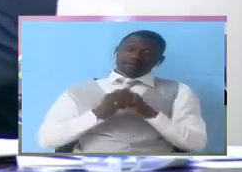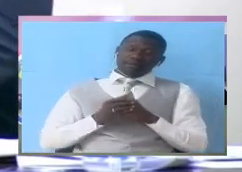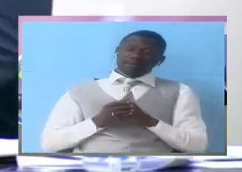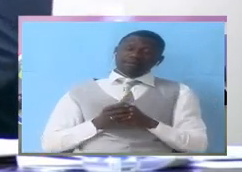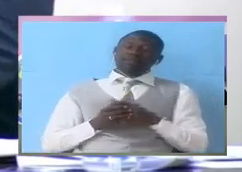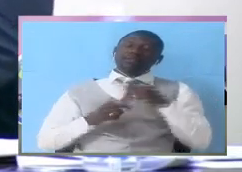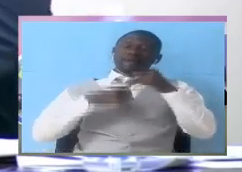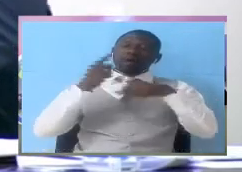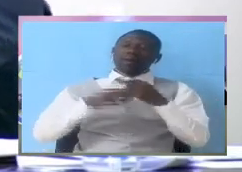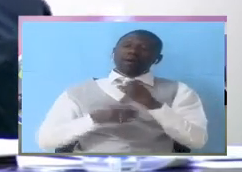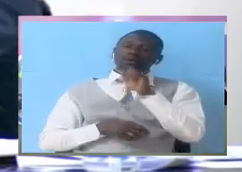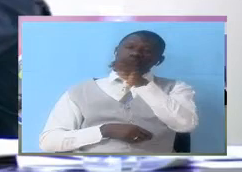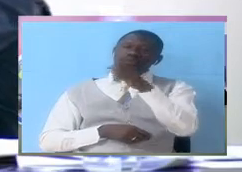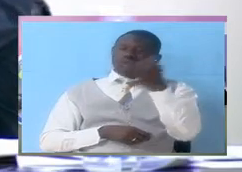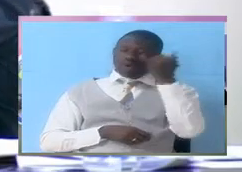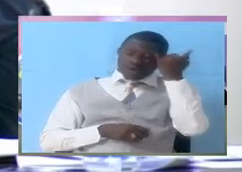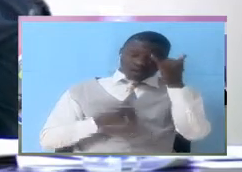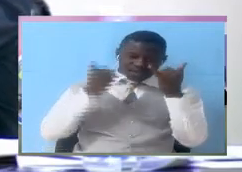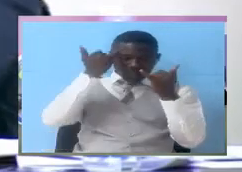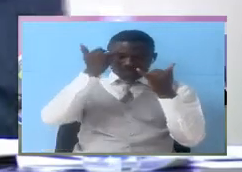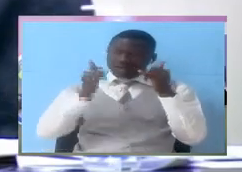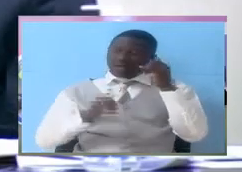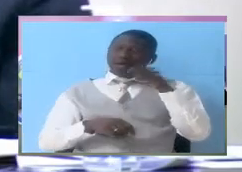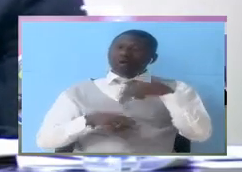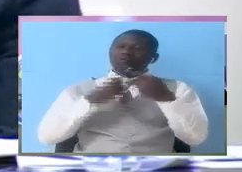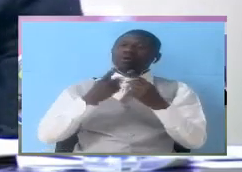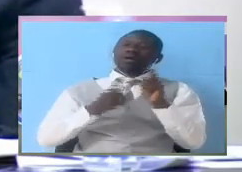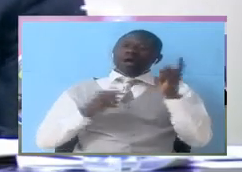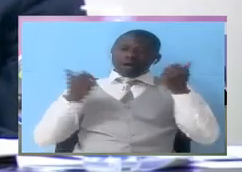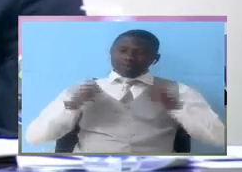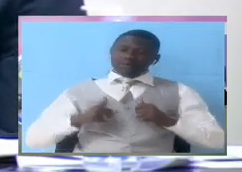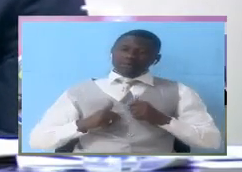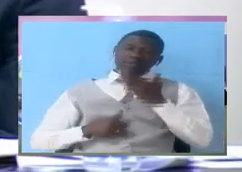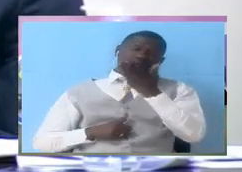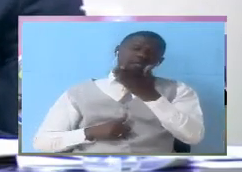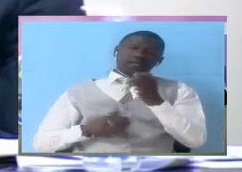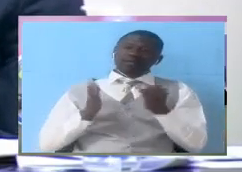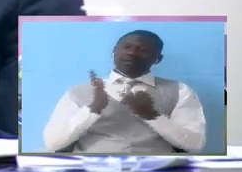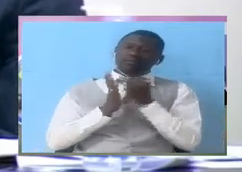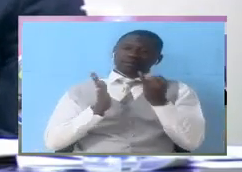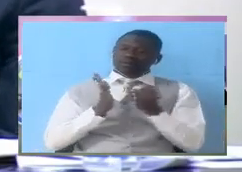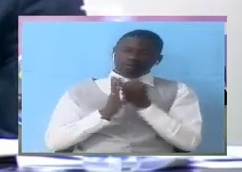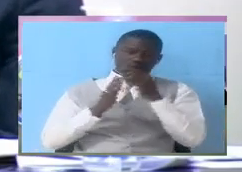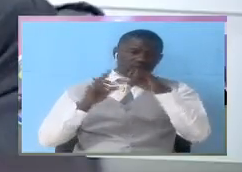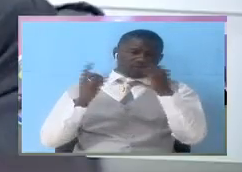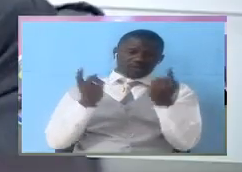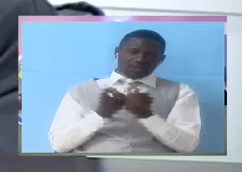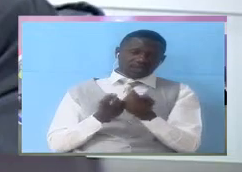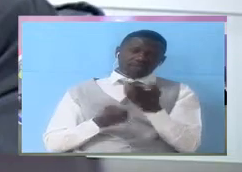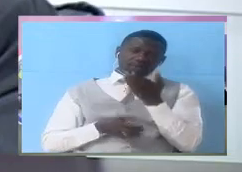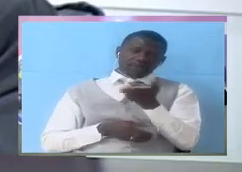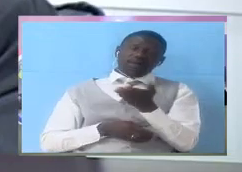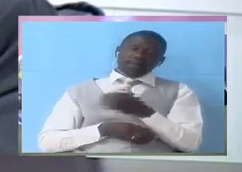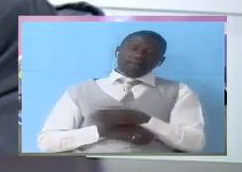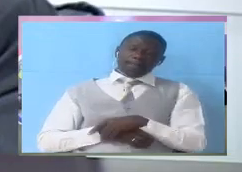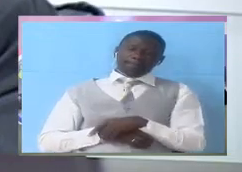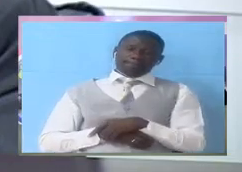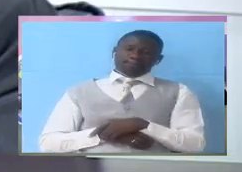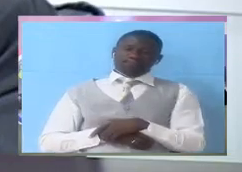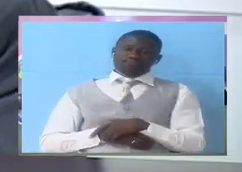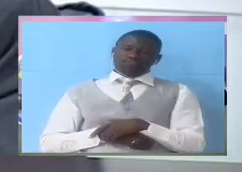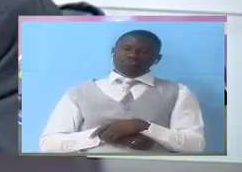your knowledge of what was happening at the panel. Ma lima wax moy yow sa mbiri xam xam ci ni nga xamne lolu mo don dox ci